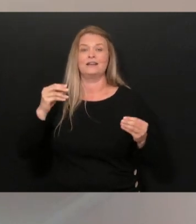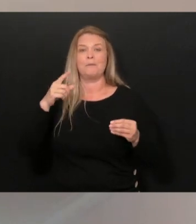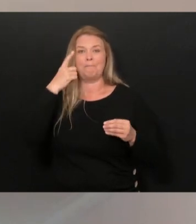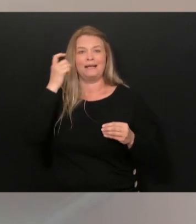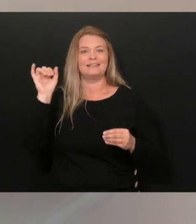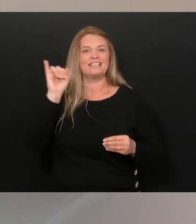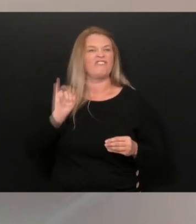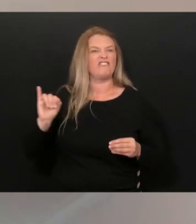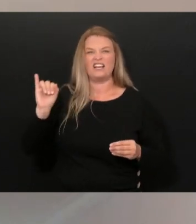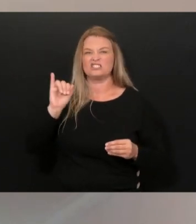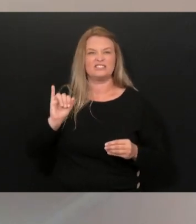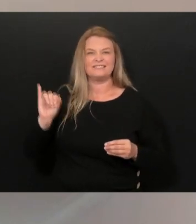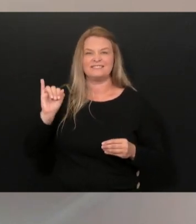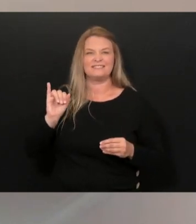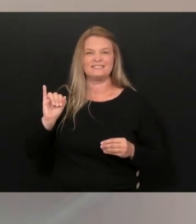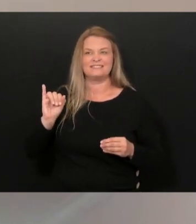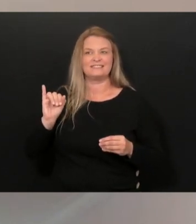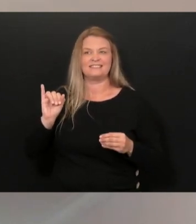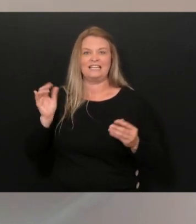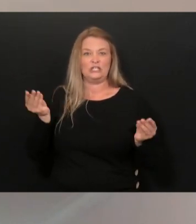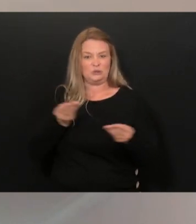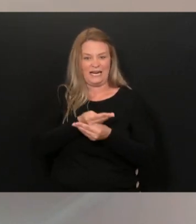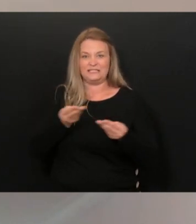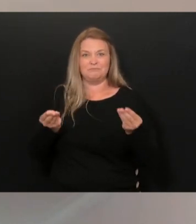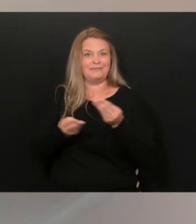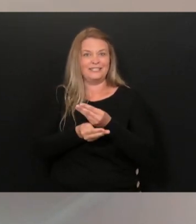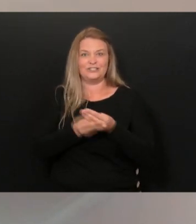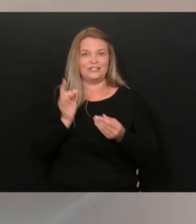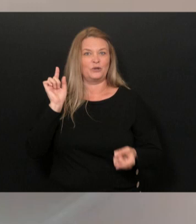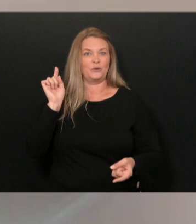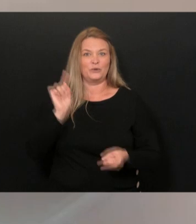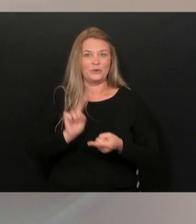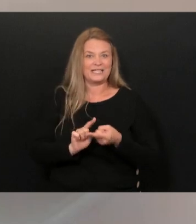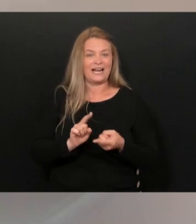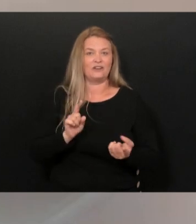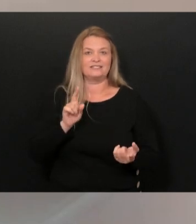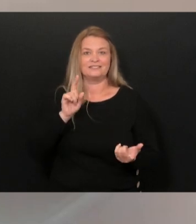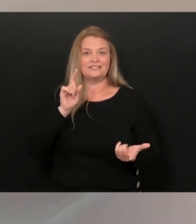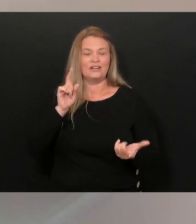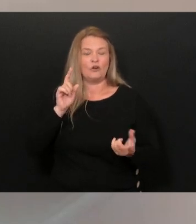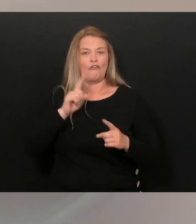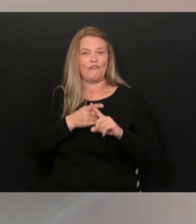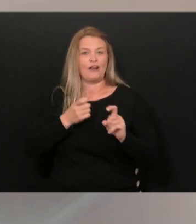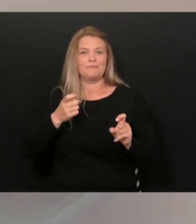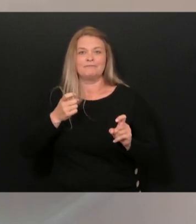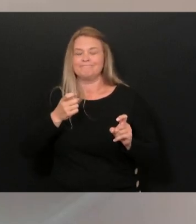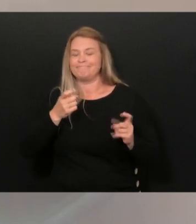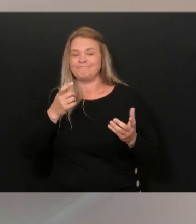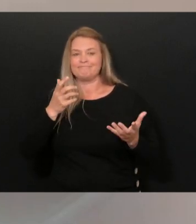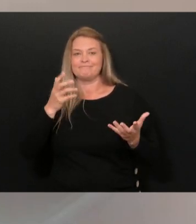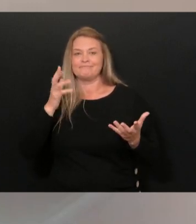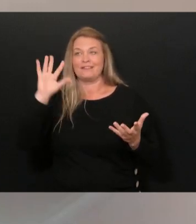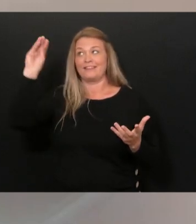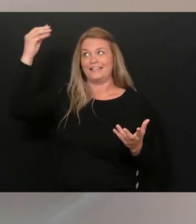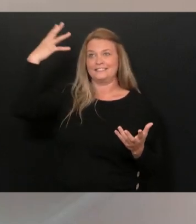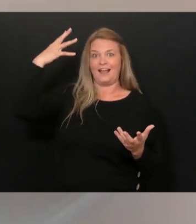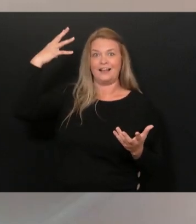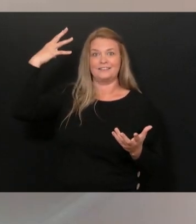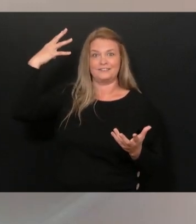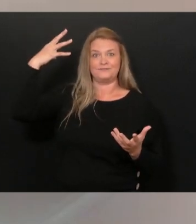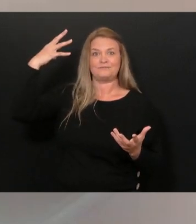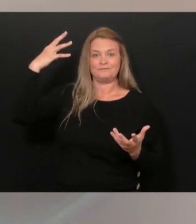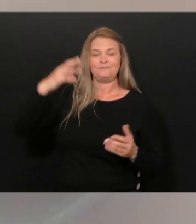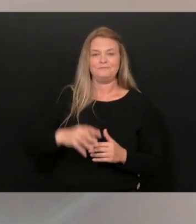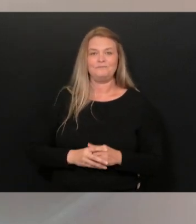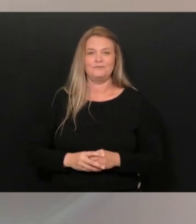infectious sort of transmission of respiratory viruses or infective